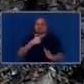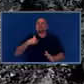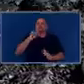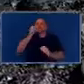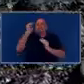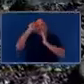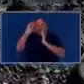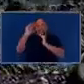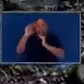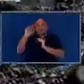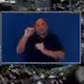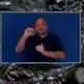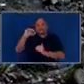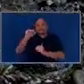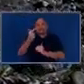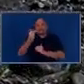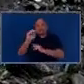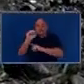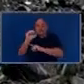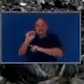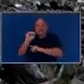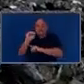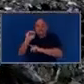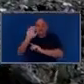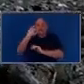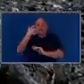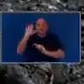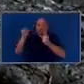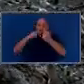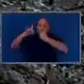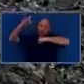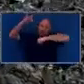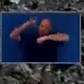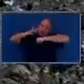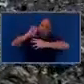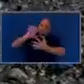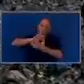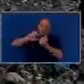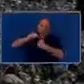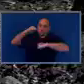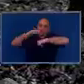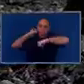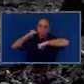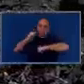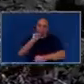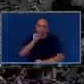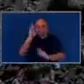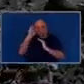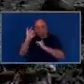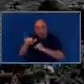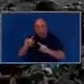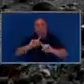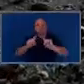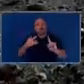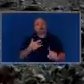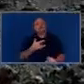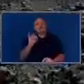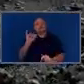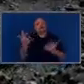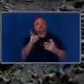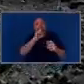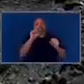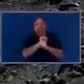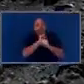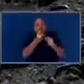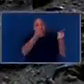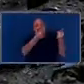to crumble rocks on the surface of Bennu when it was designed, we think that might be what took place during the sampling